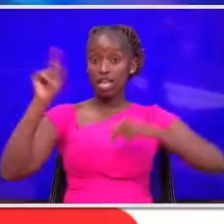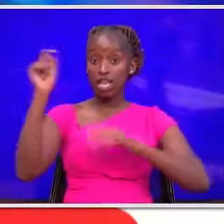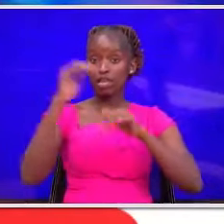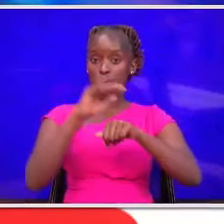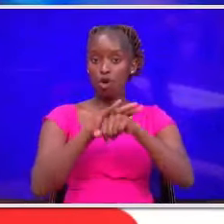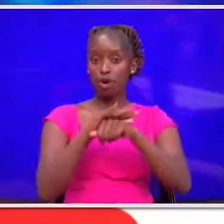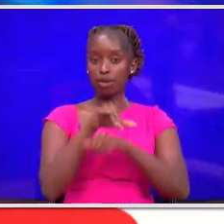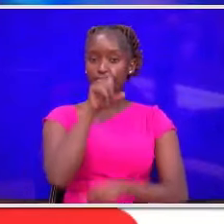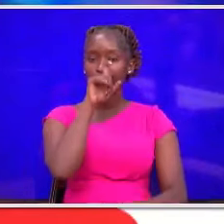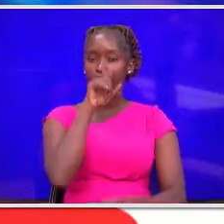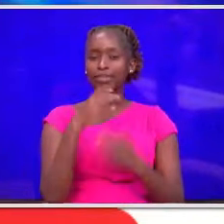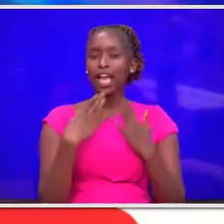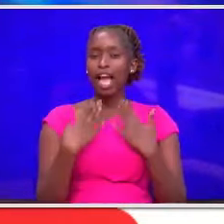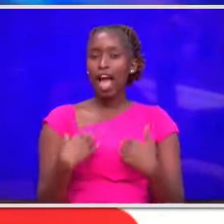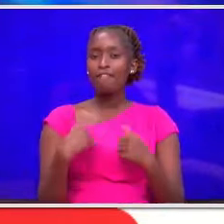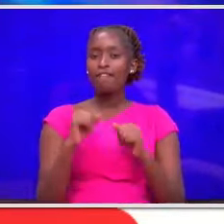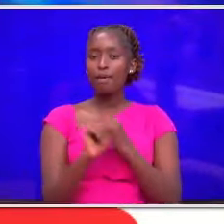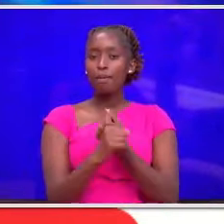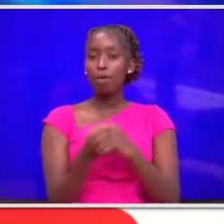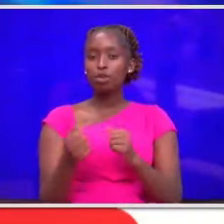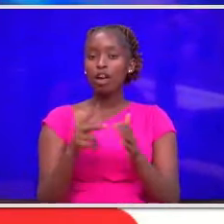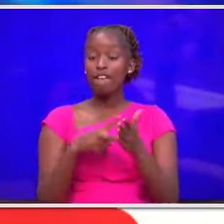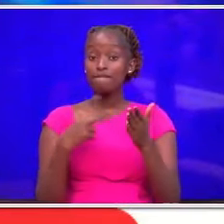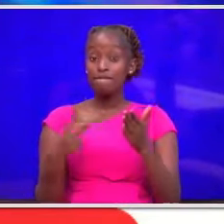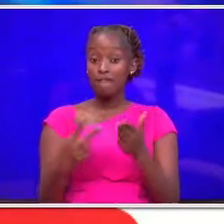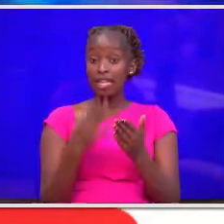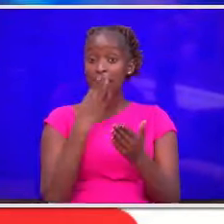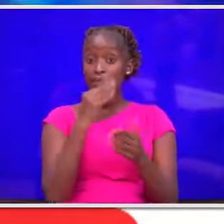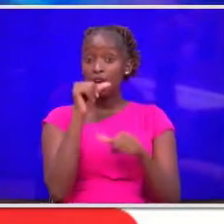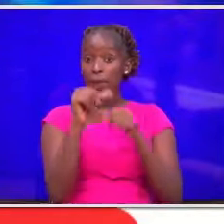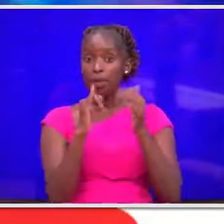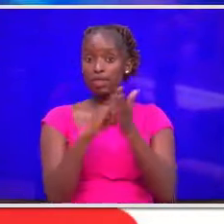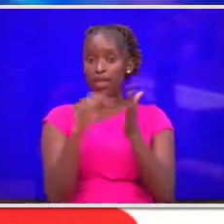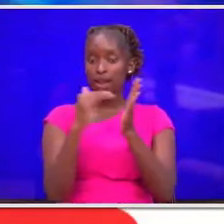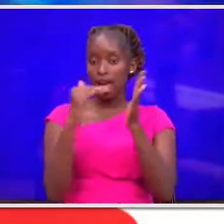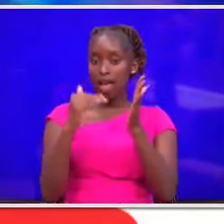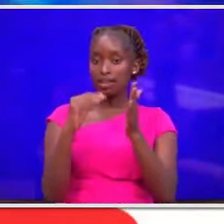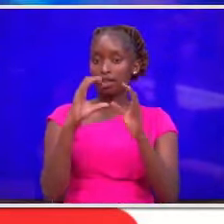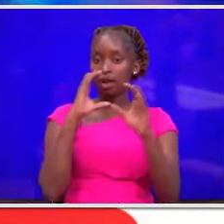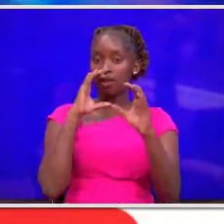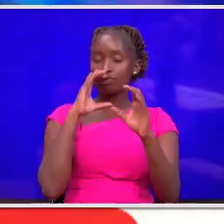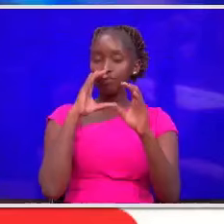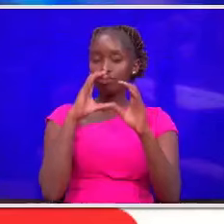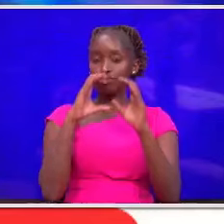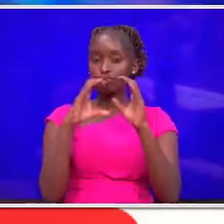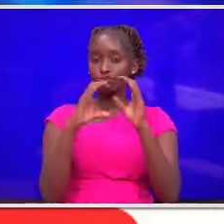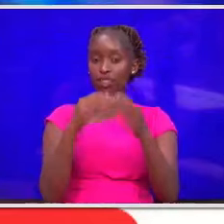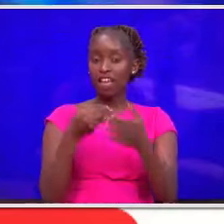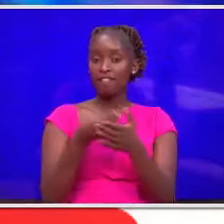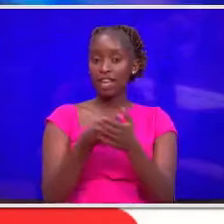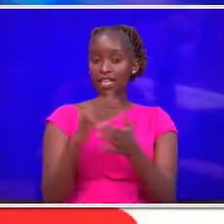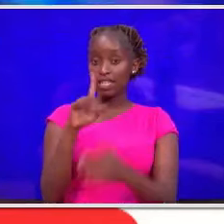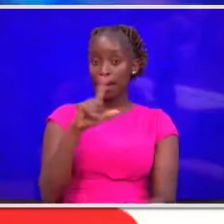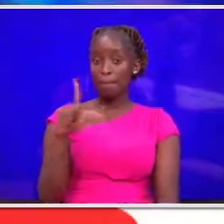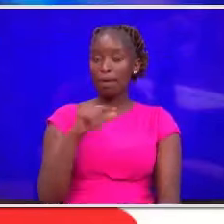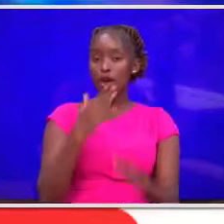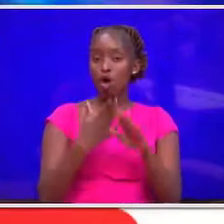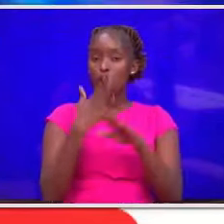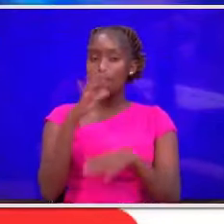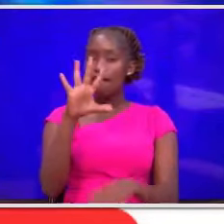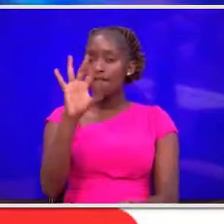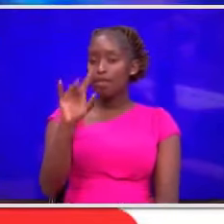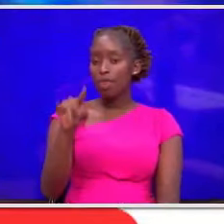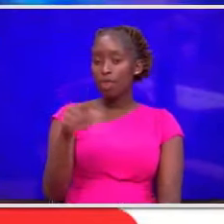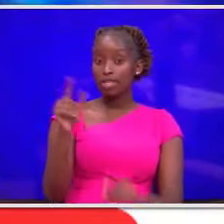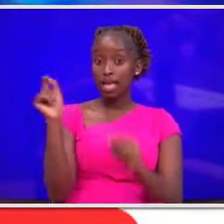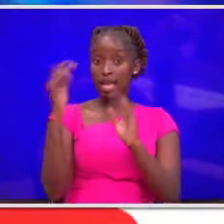on X did not relent on commenting on the anti-finance bill conversation. Of course, with about 50,000 Kenyans joining in